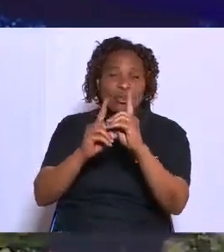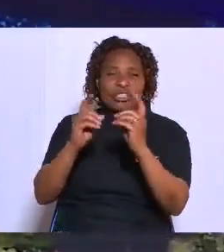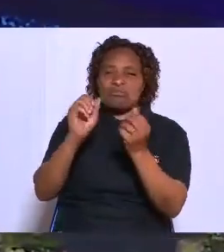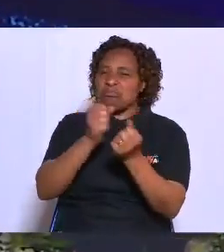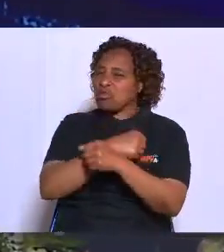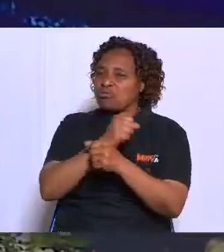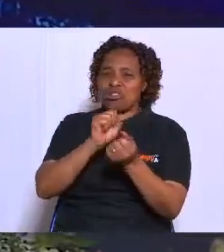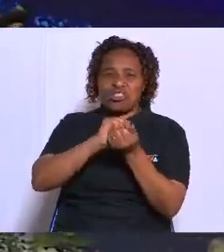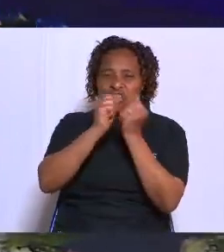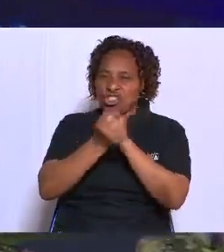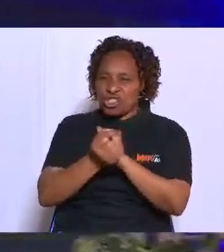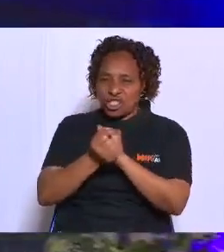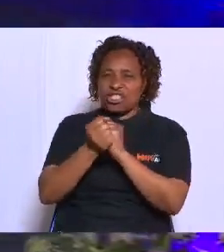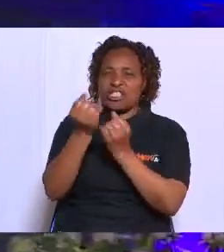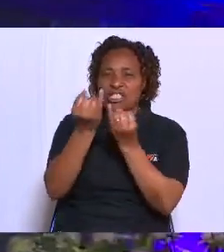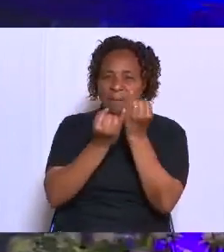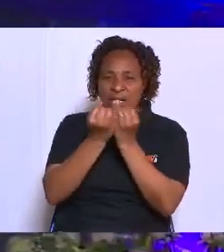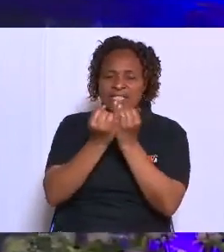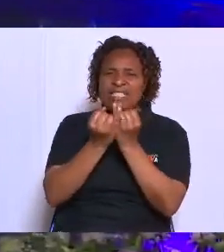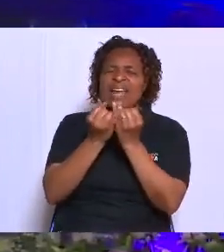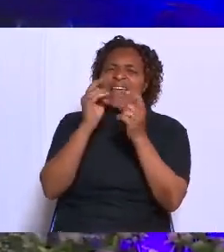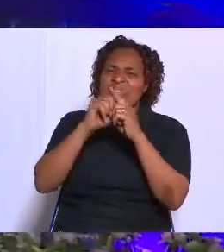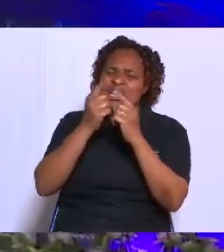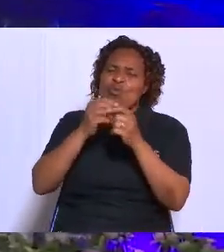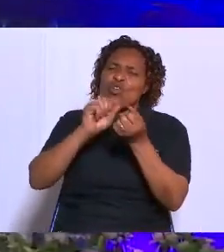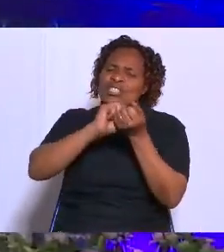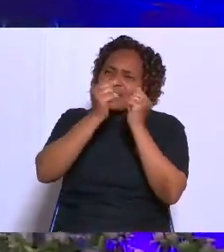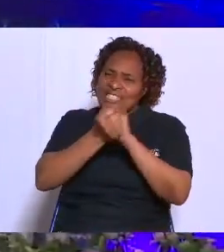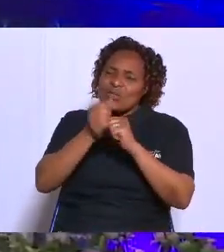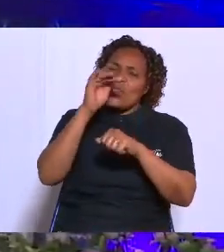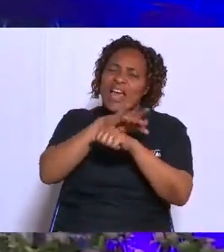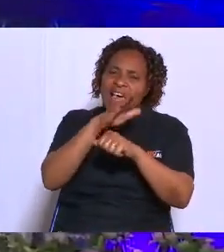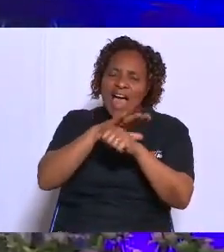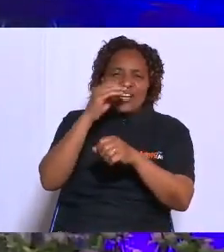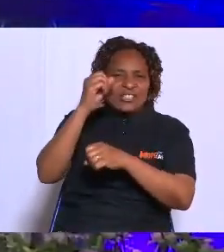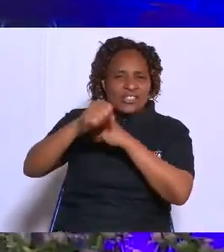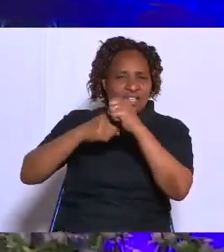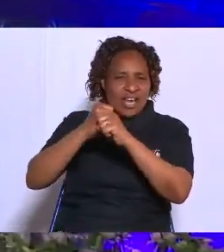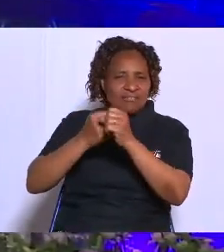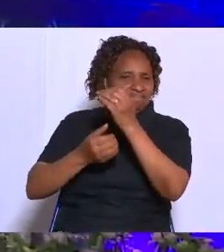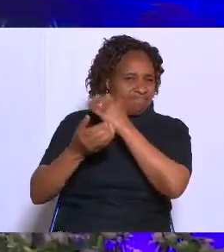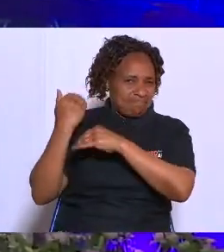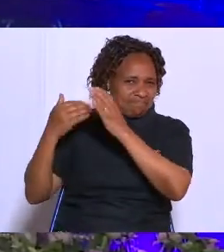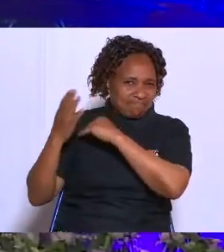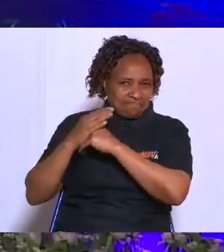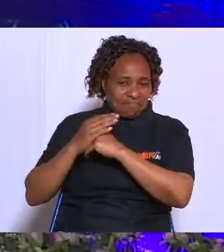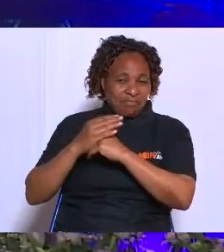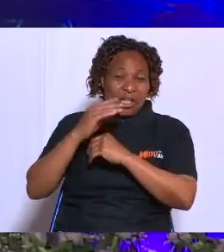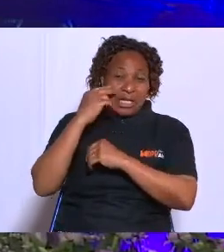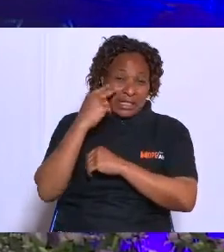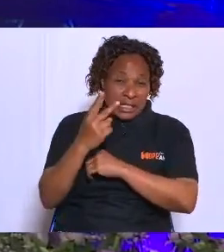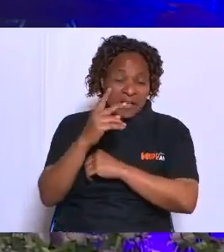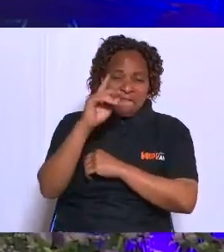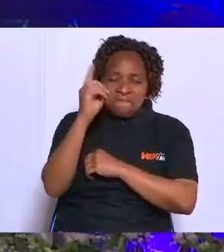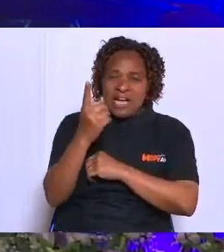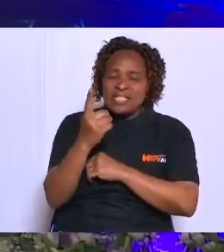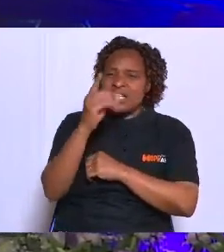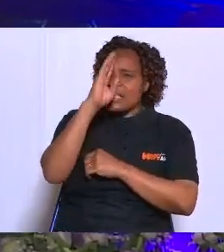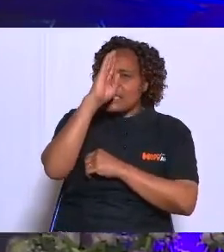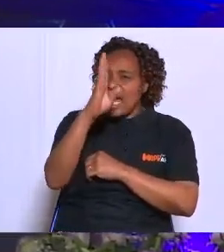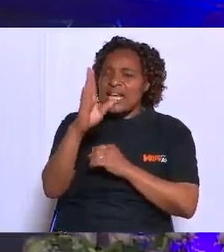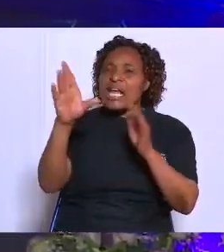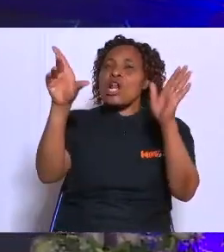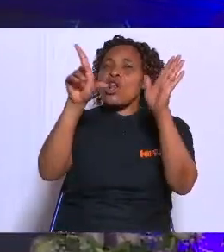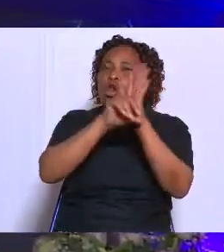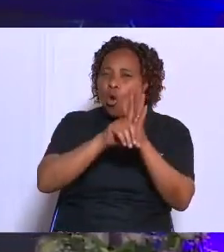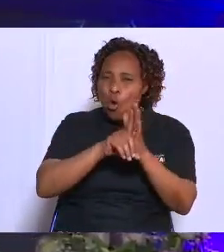Sabbath it was changed in the early centuries look here's the first Sunday law passed